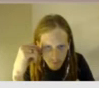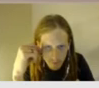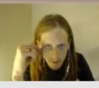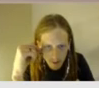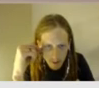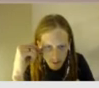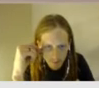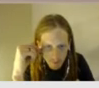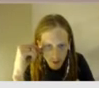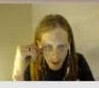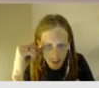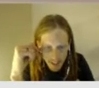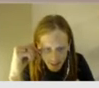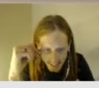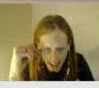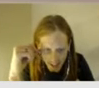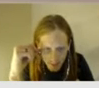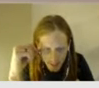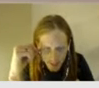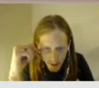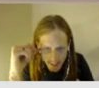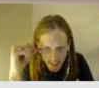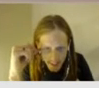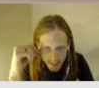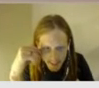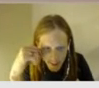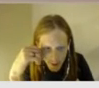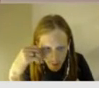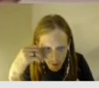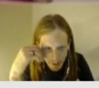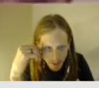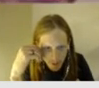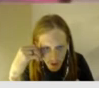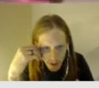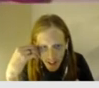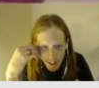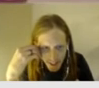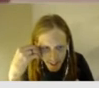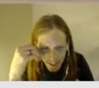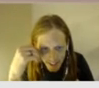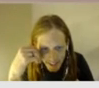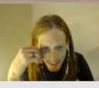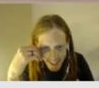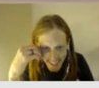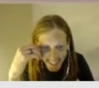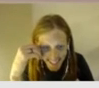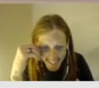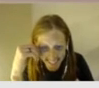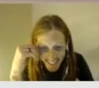past year. So, I was going to ask you about this photo. I think it's an incredibly brilliant photo.